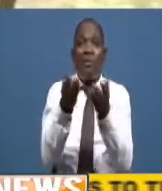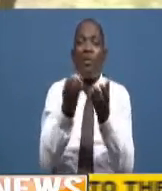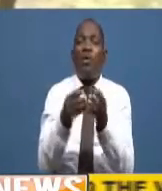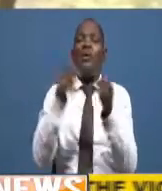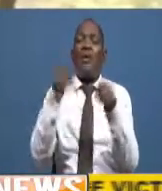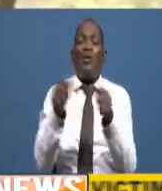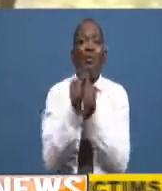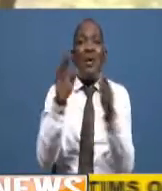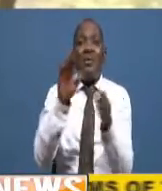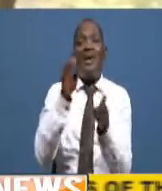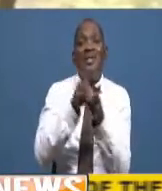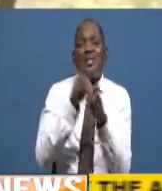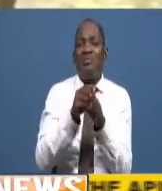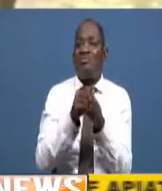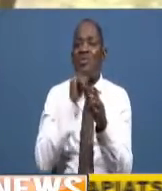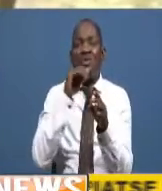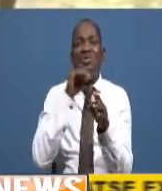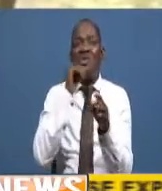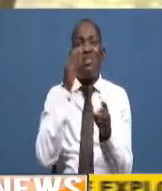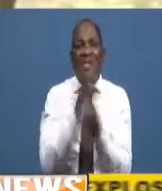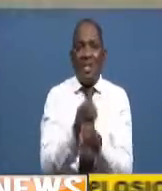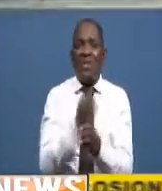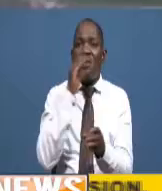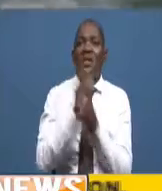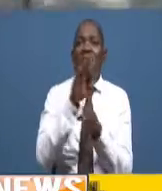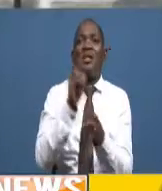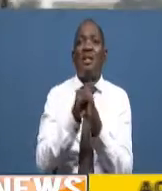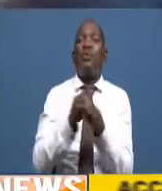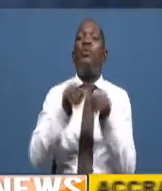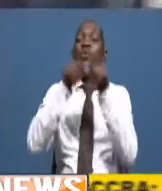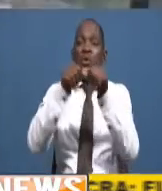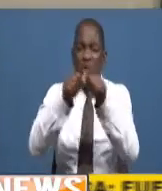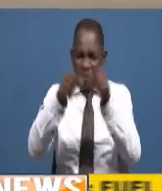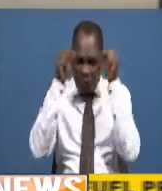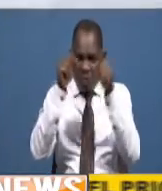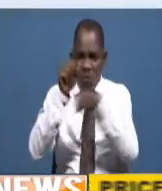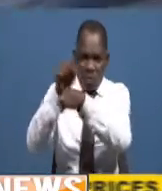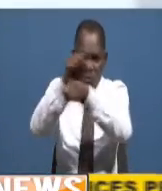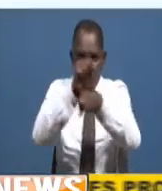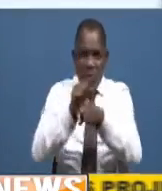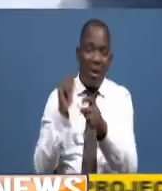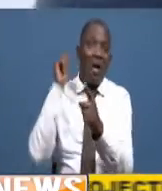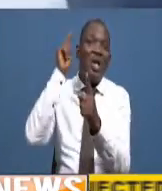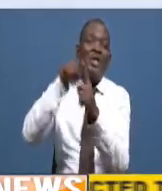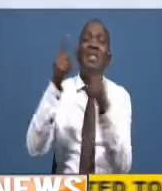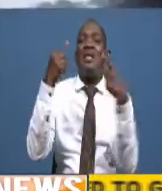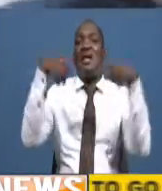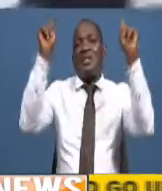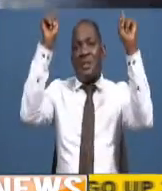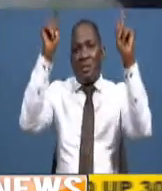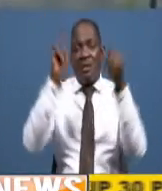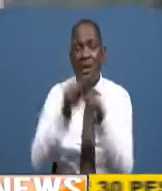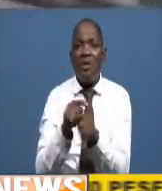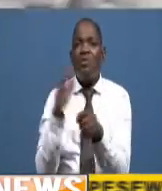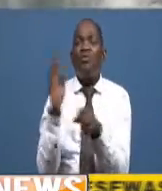limitation, he doesn't allow it to cripple him or define him. Clock intends to embark on a high school store to drum home the